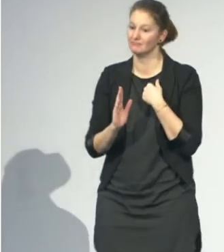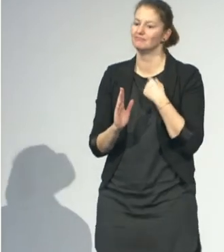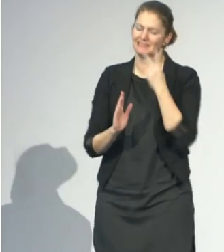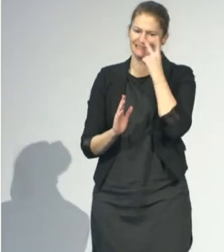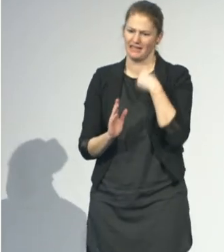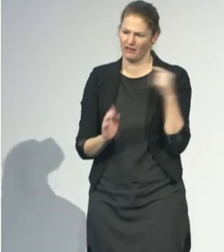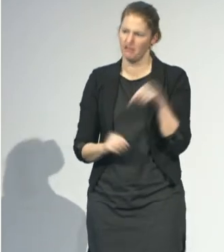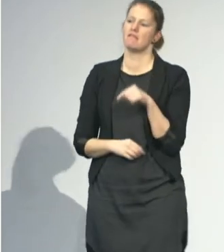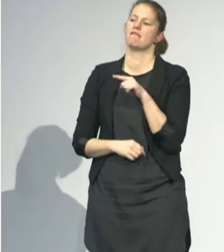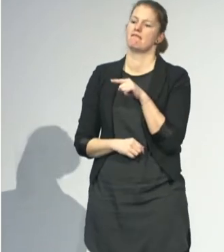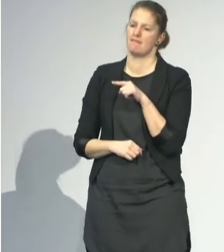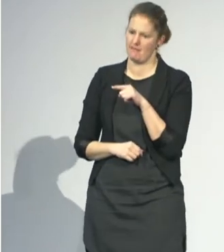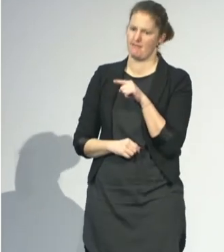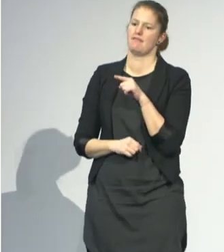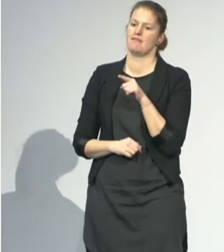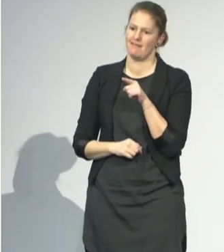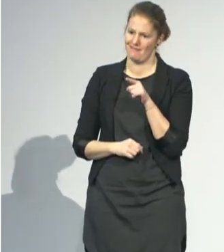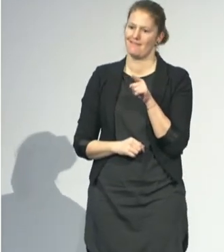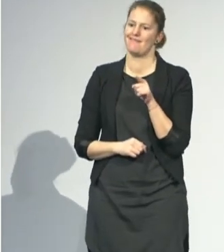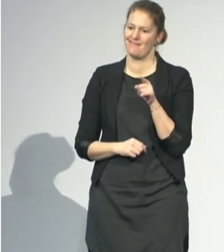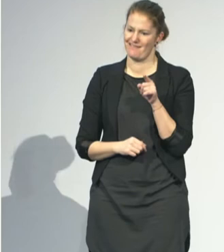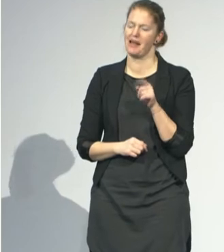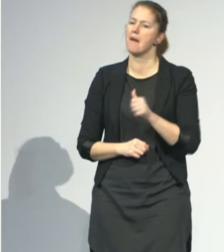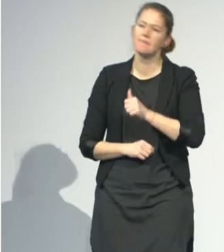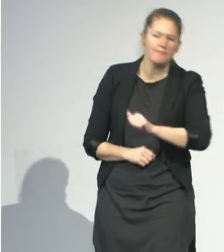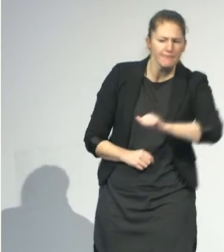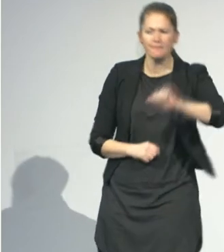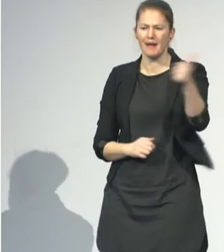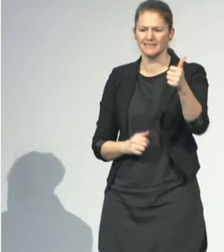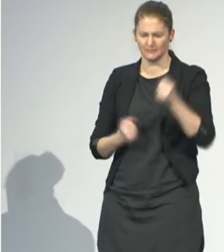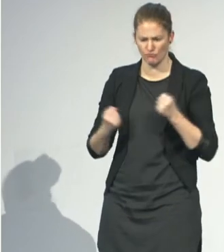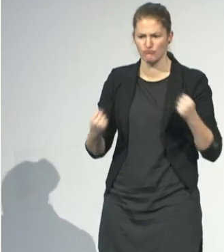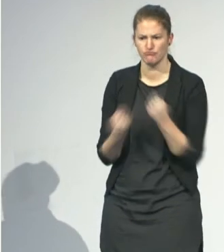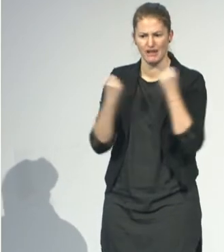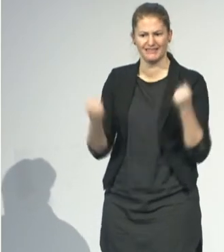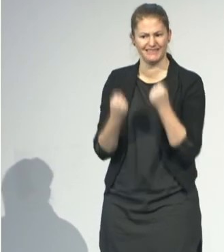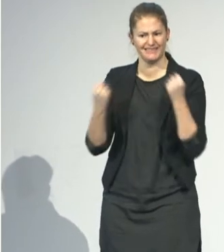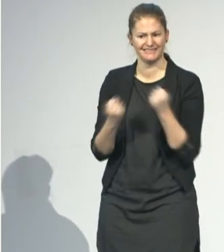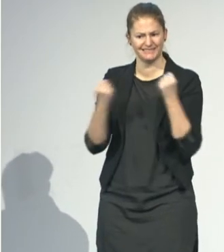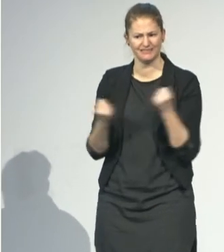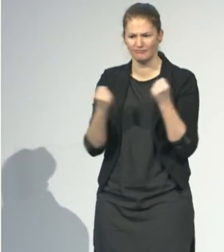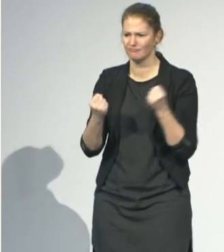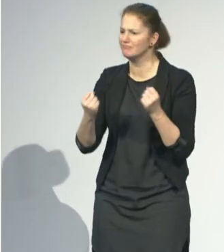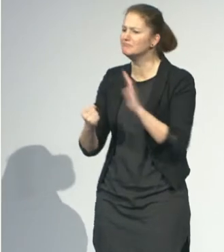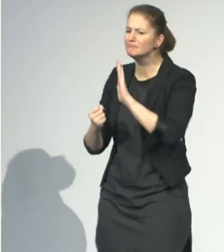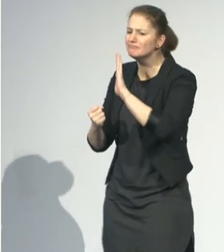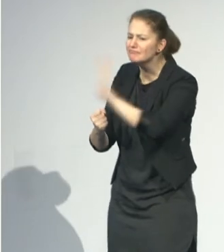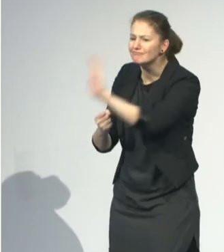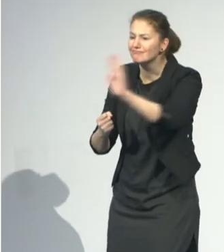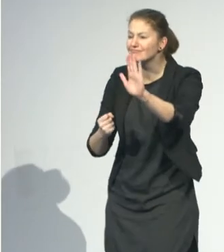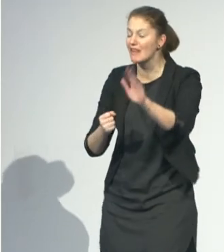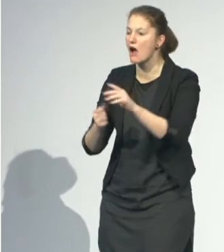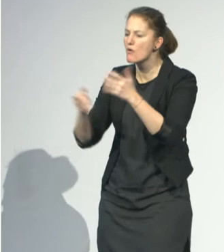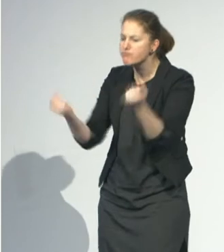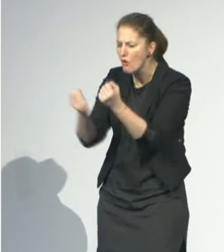practice do not bring products and service with all kinds of communication accessibility.